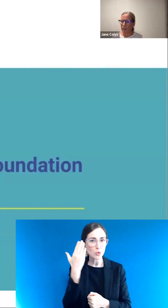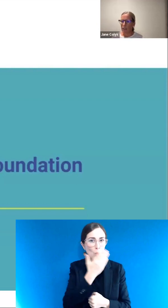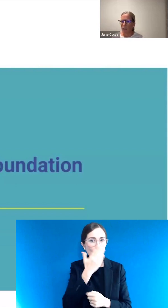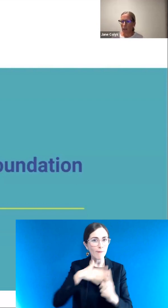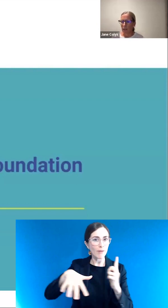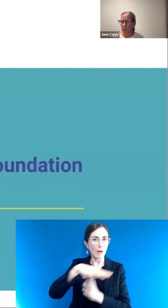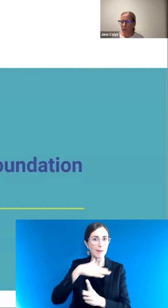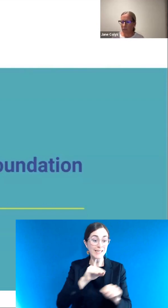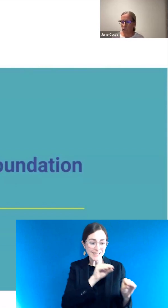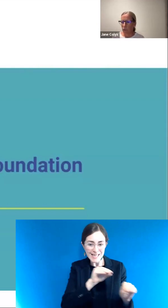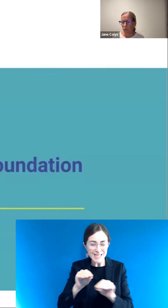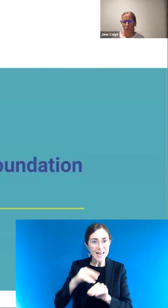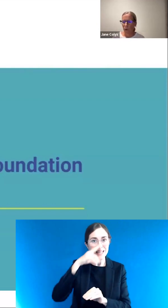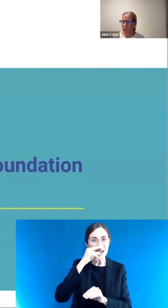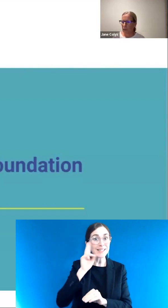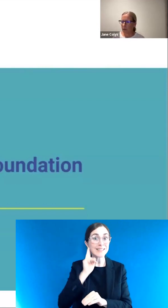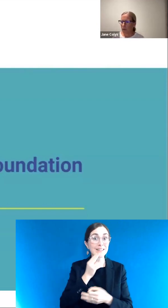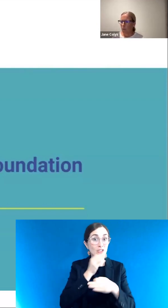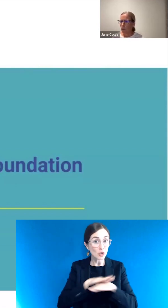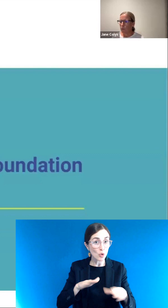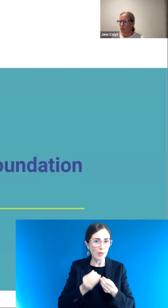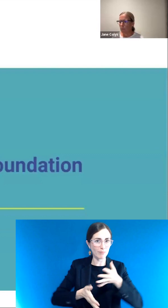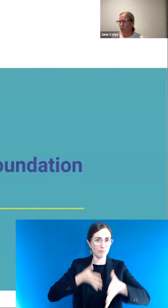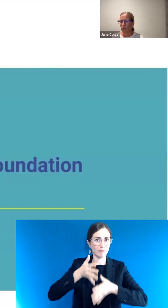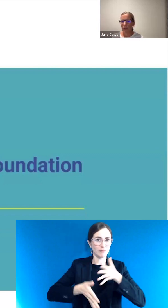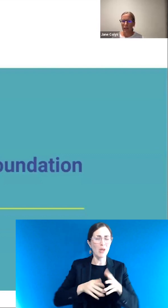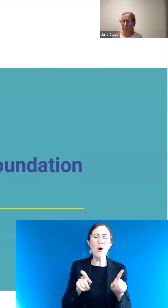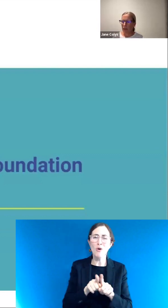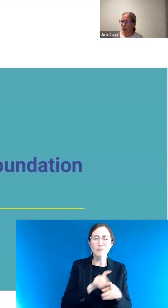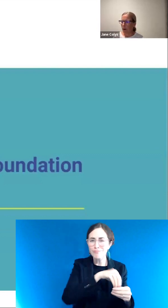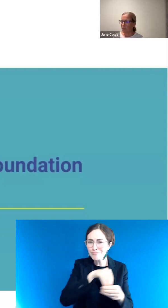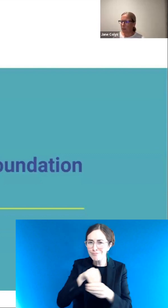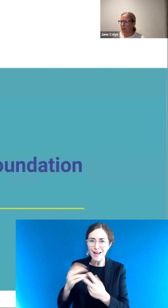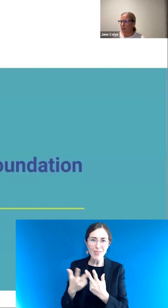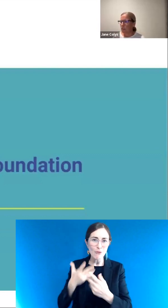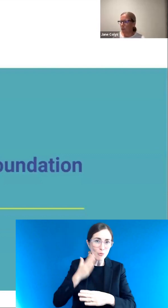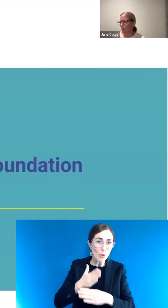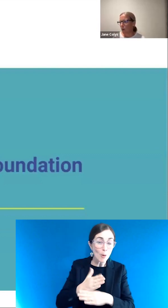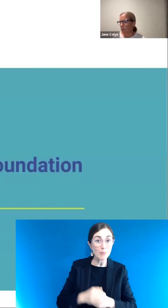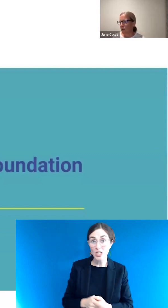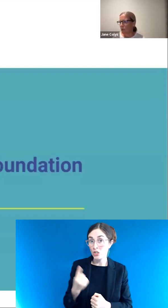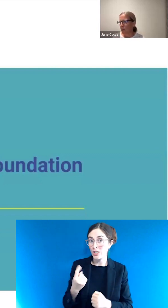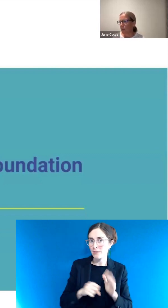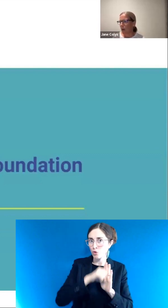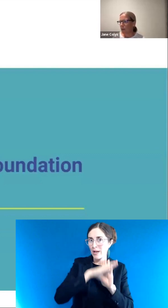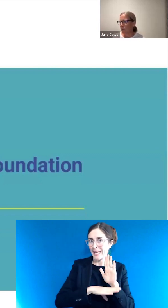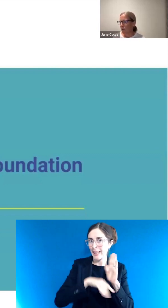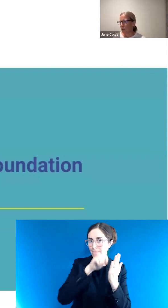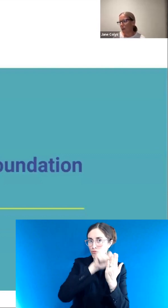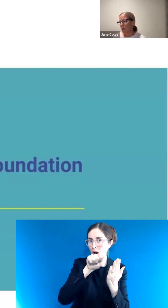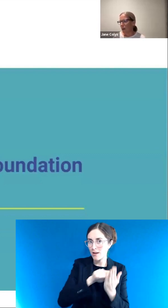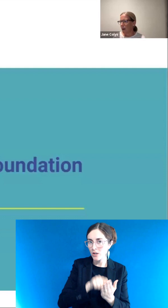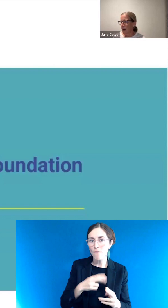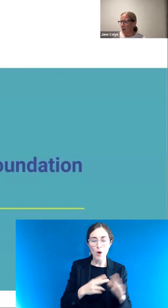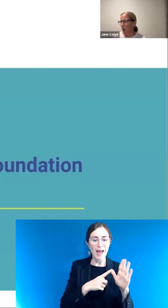setting and teaching young deaf children through Auslan, while also keeping her finger in many pies, such as being one of the curriculum writers for